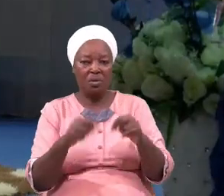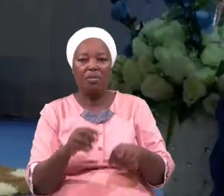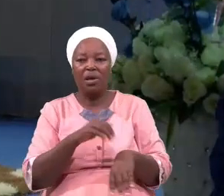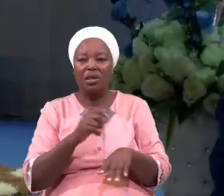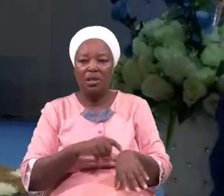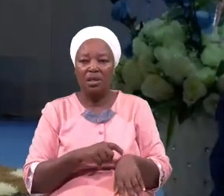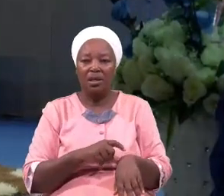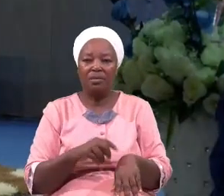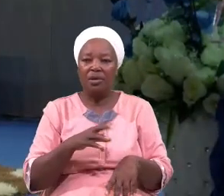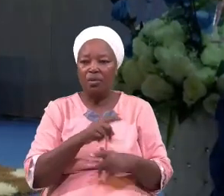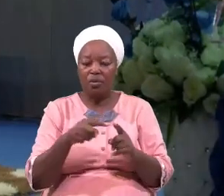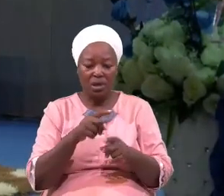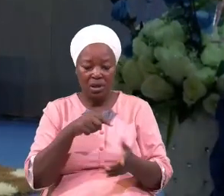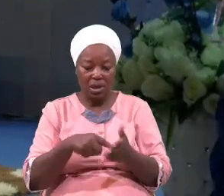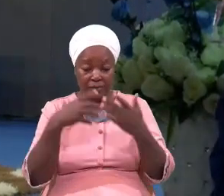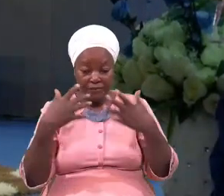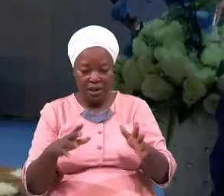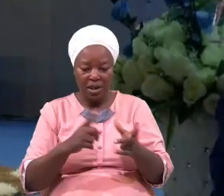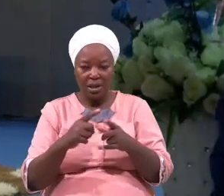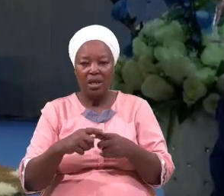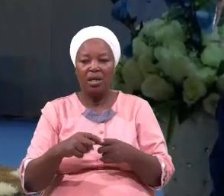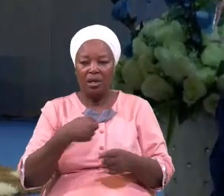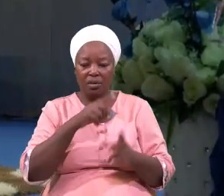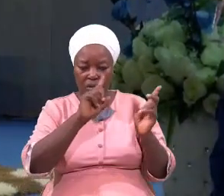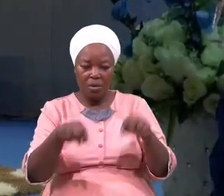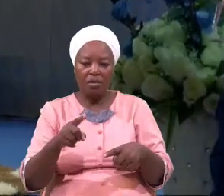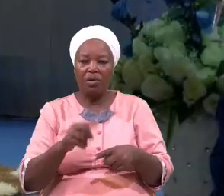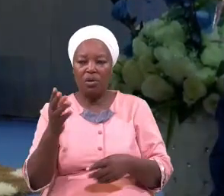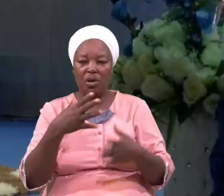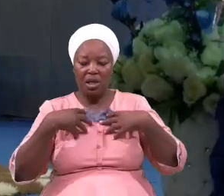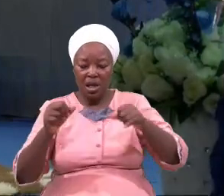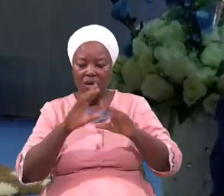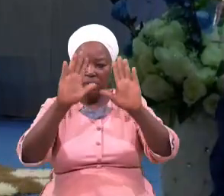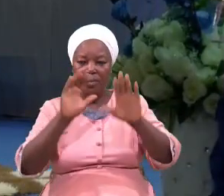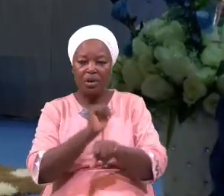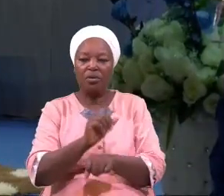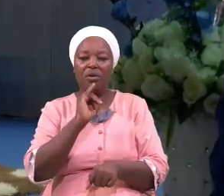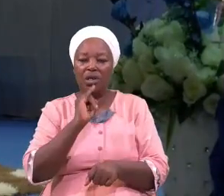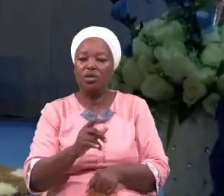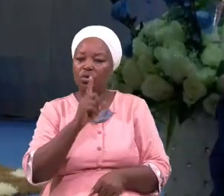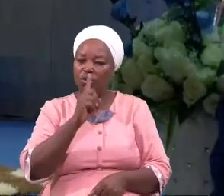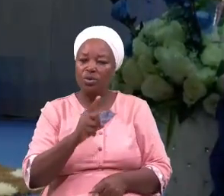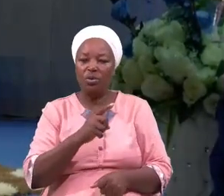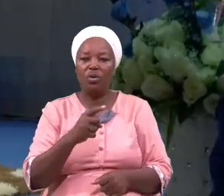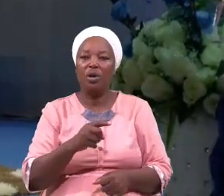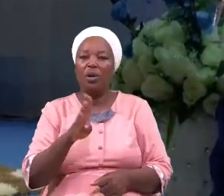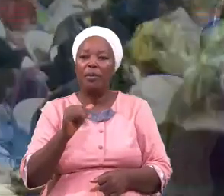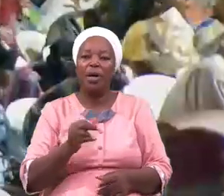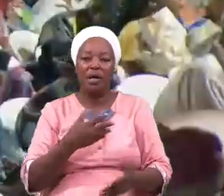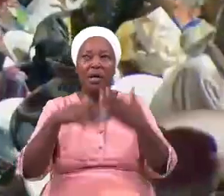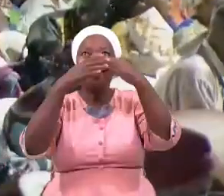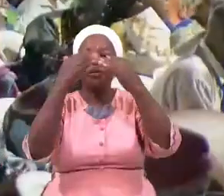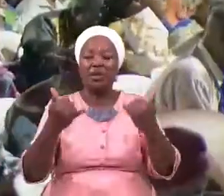finishes, our karma, your healing, your miracle is guaranteed by heaven